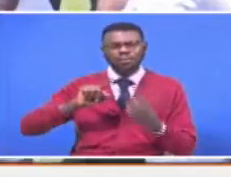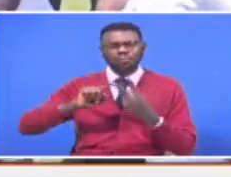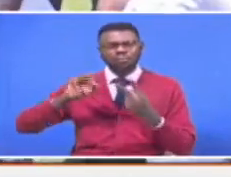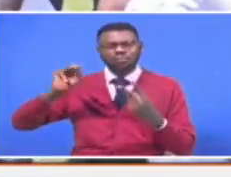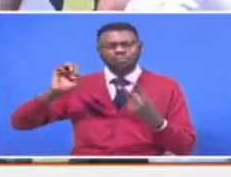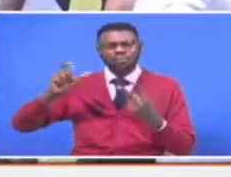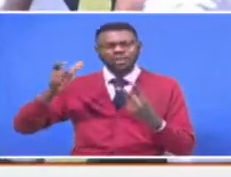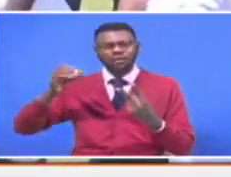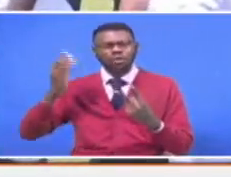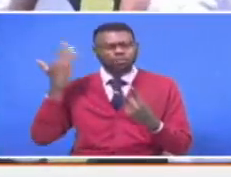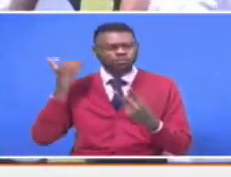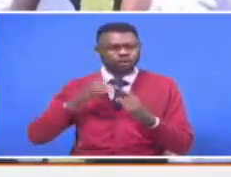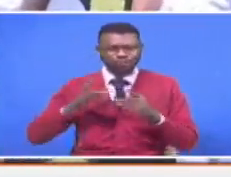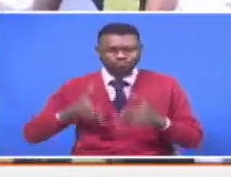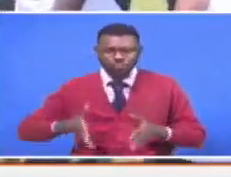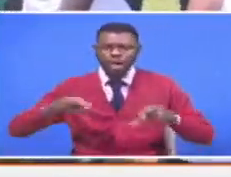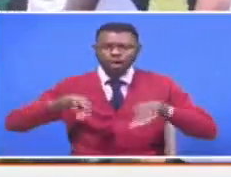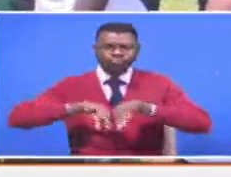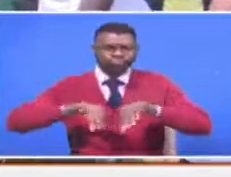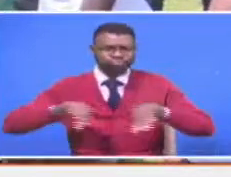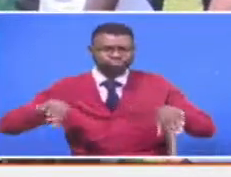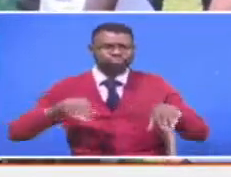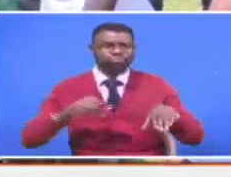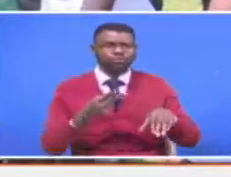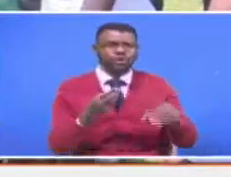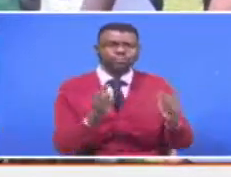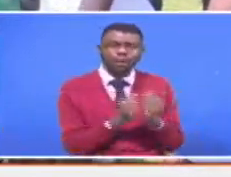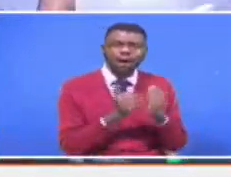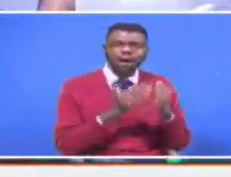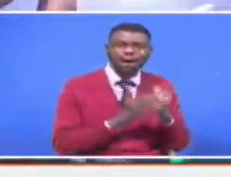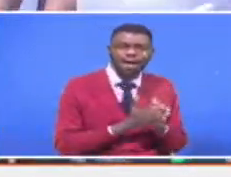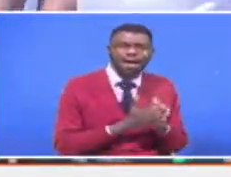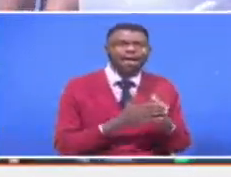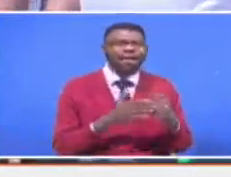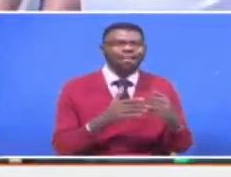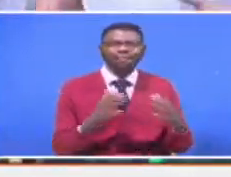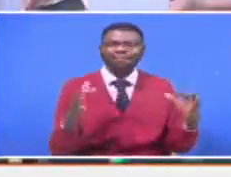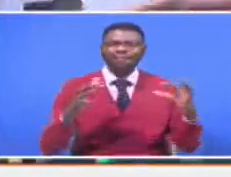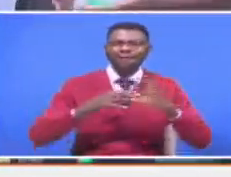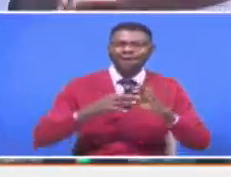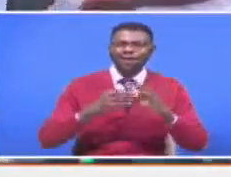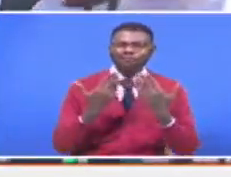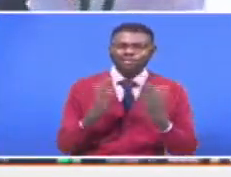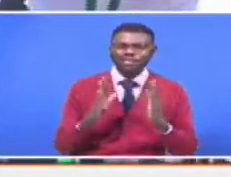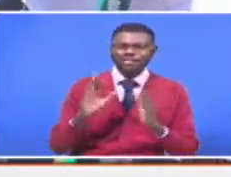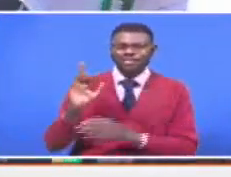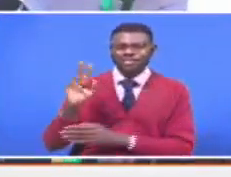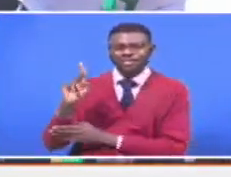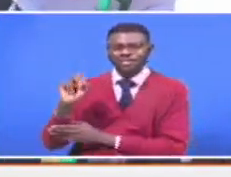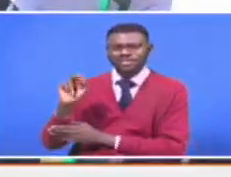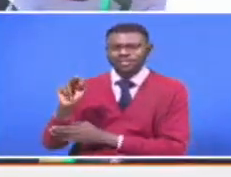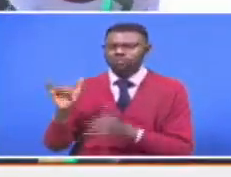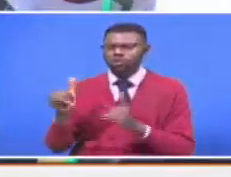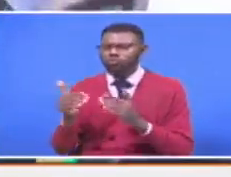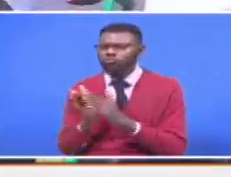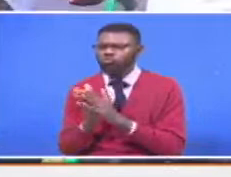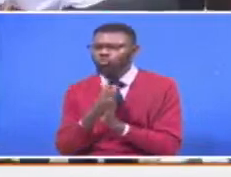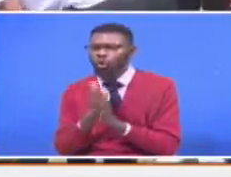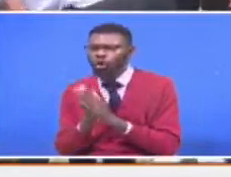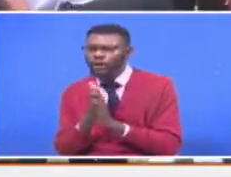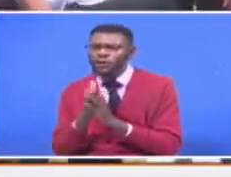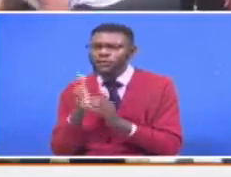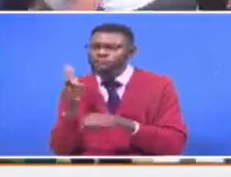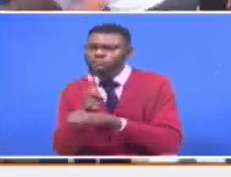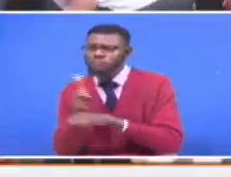hospital in Kakamega. It was in 2019 when they attained celebrity status after KT News highlighted their story that solved